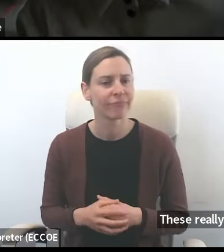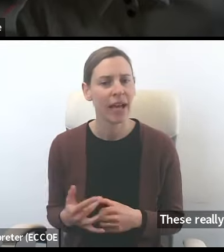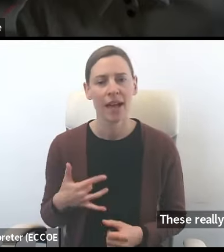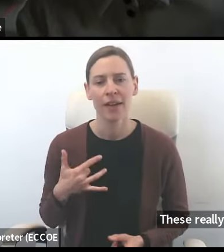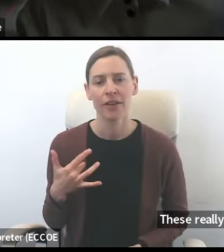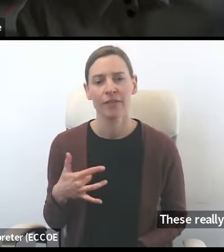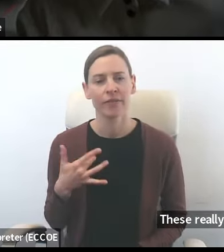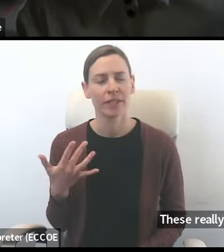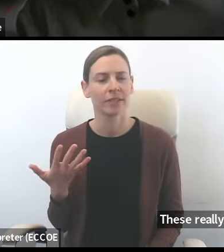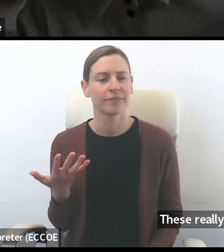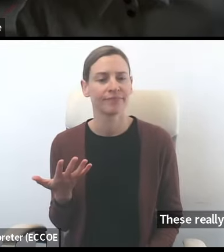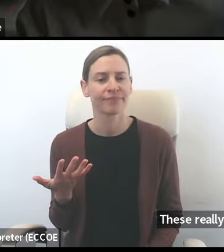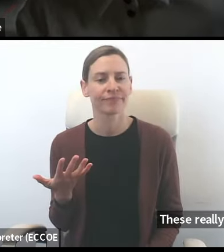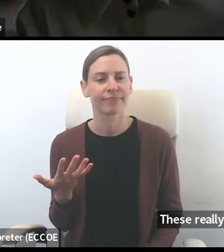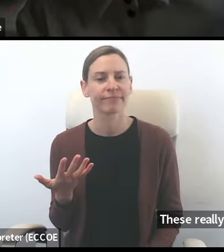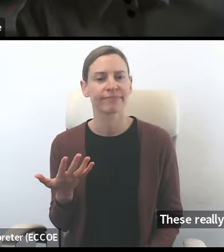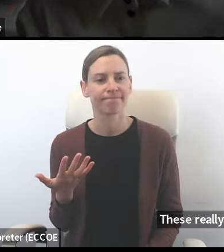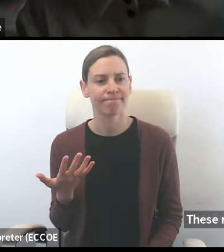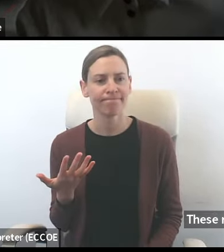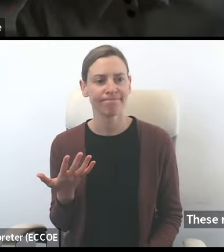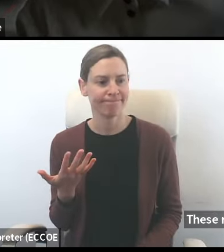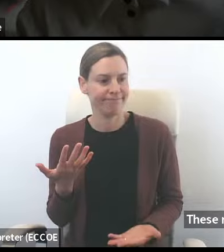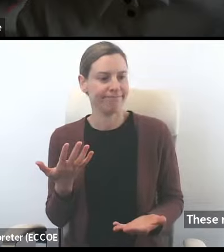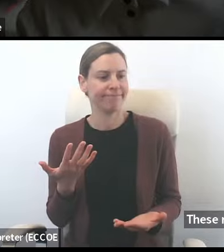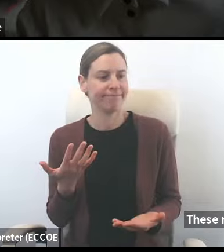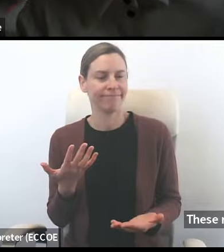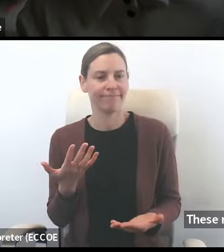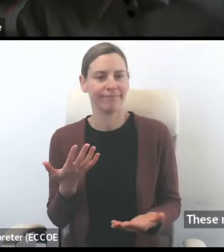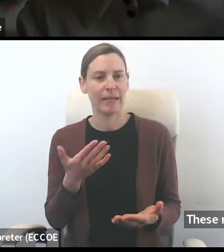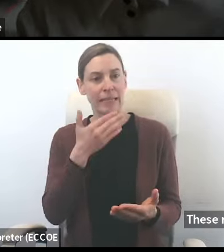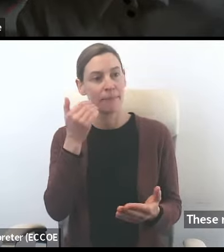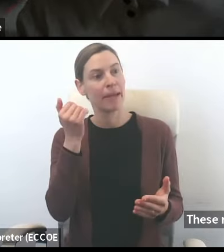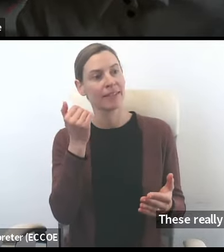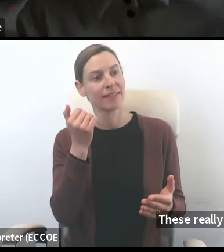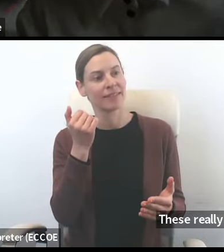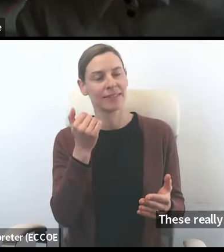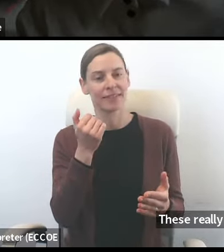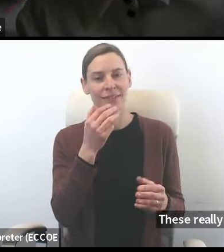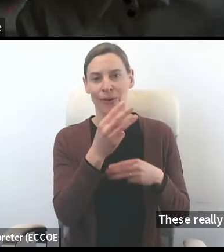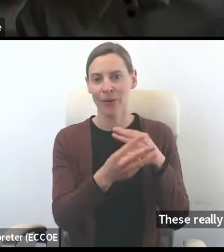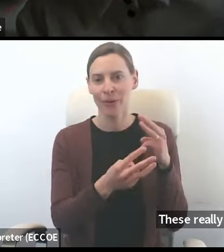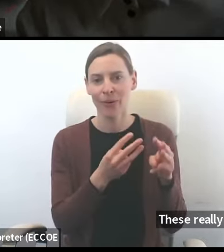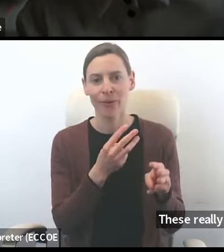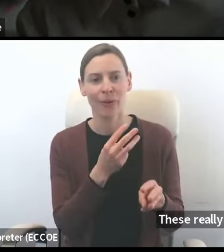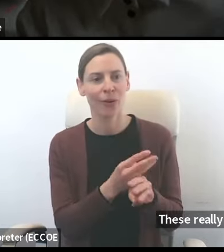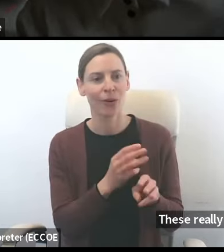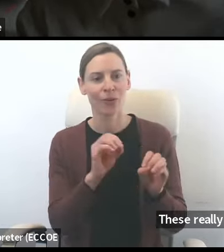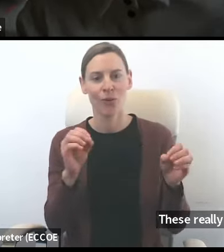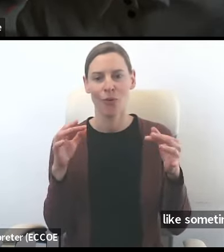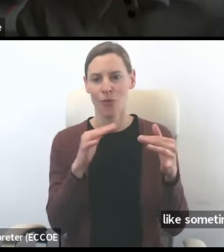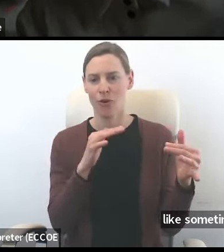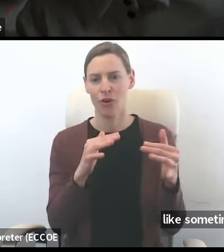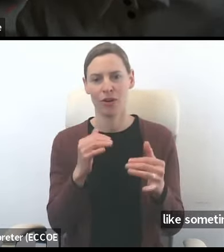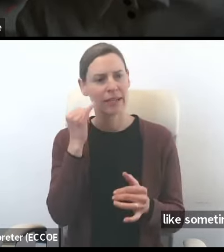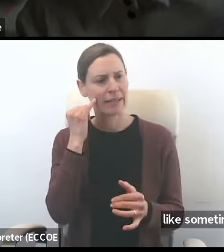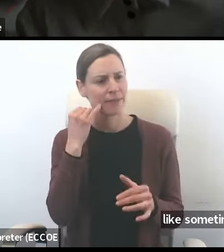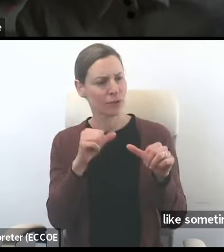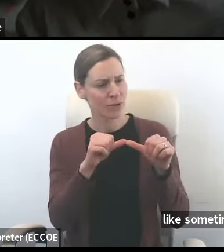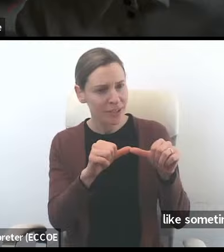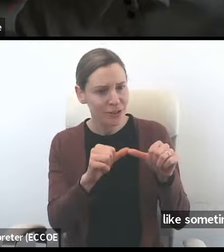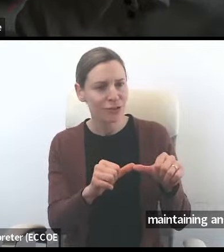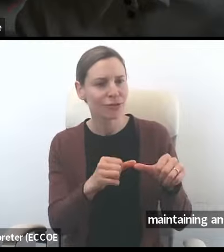I feel like sometimes, even at the best of times, like maintaining an art practice can be quite challenging, because there are other